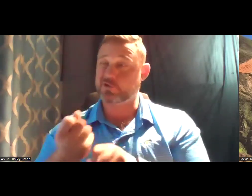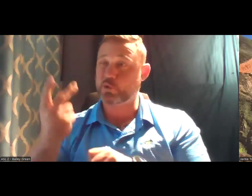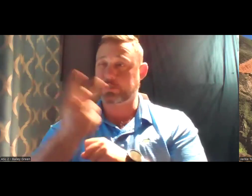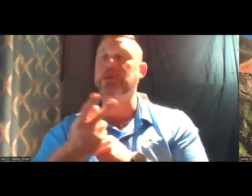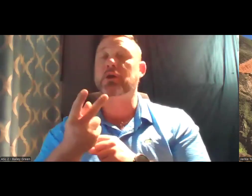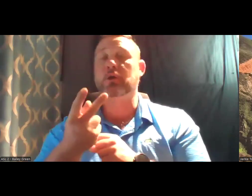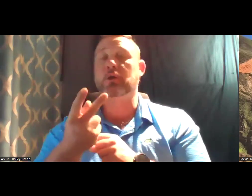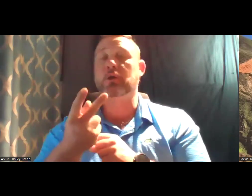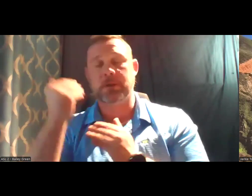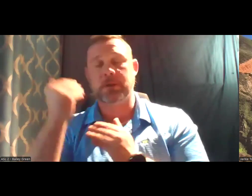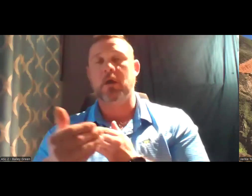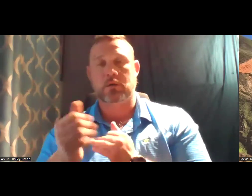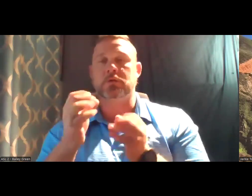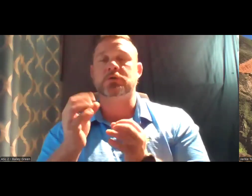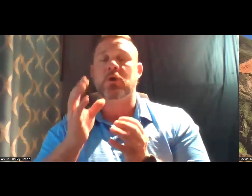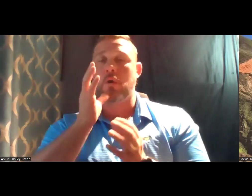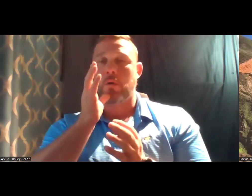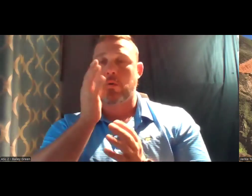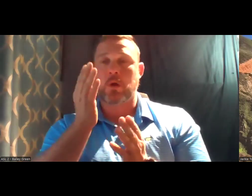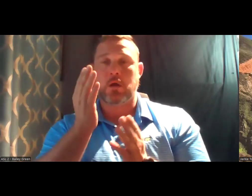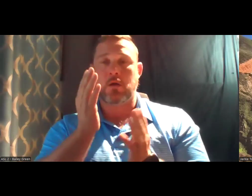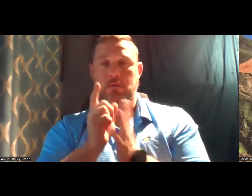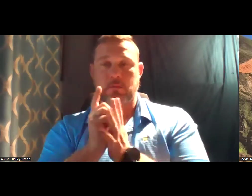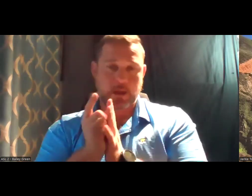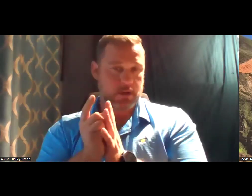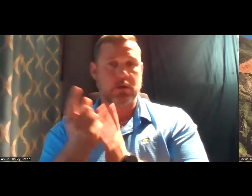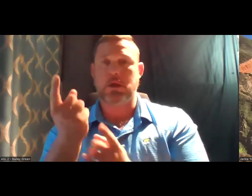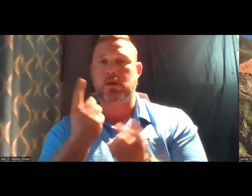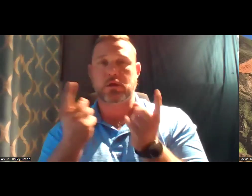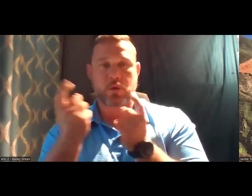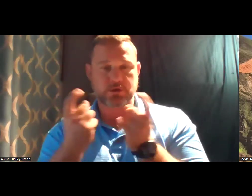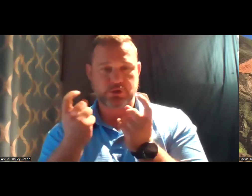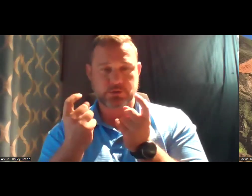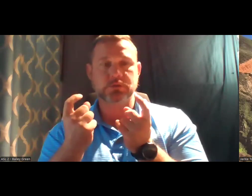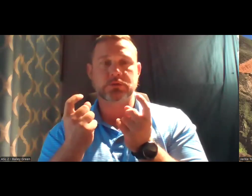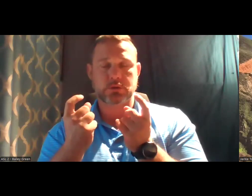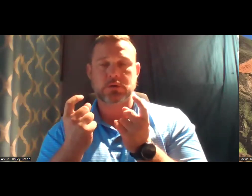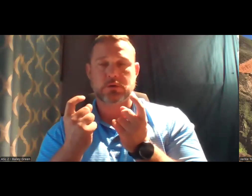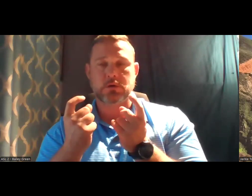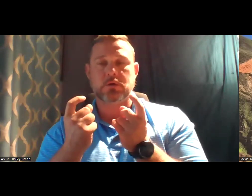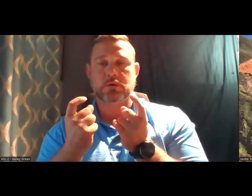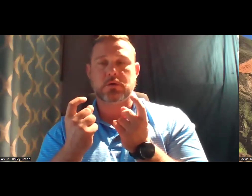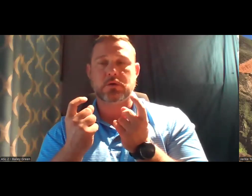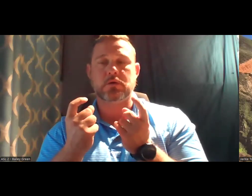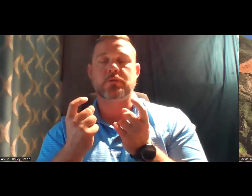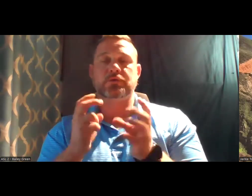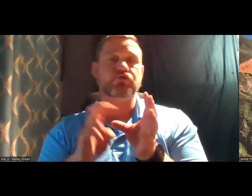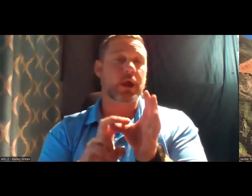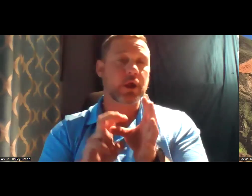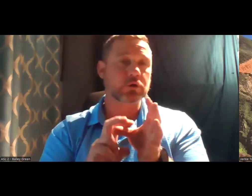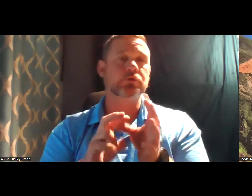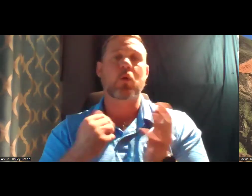as well. So I am going to take a moment, field any questions that you have, committee chairs or